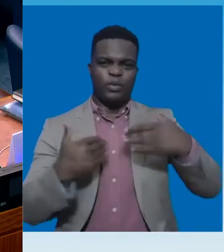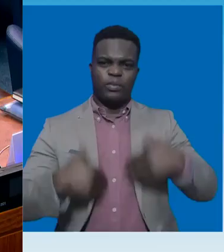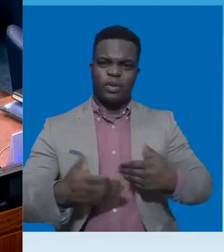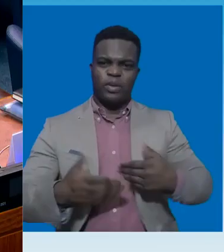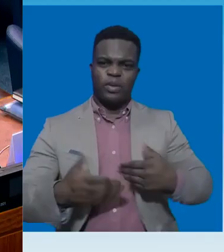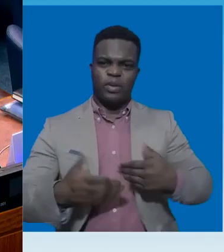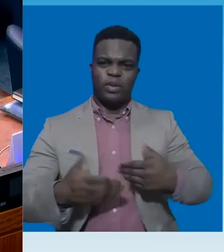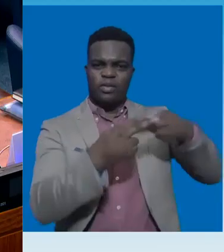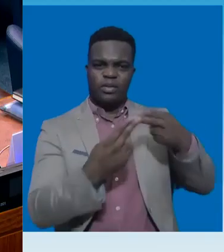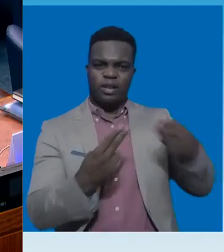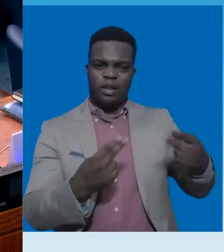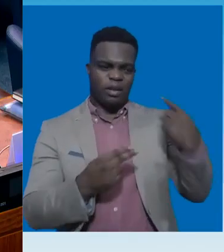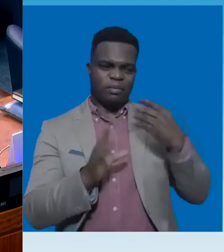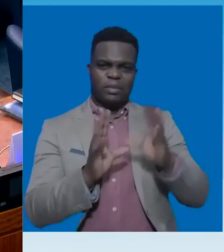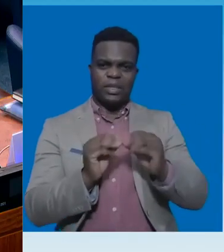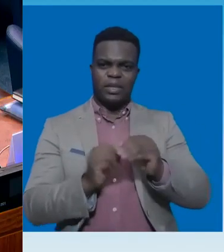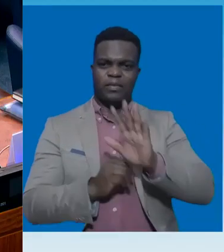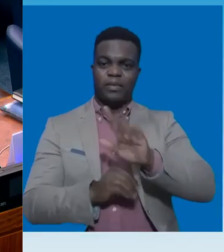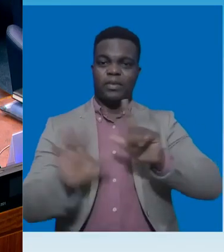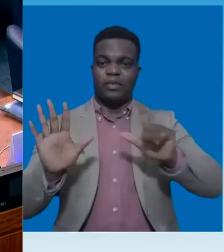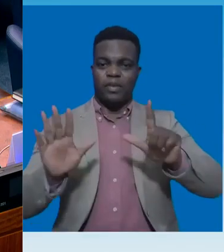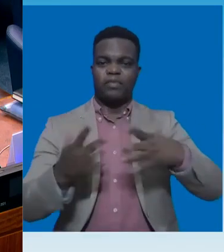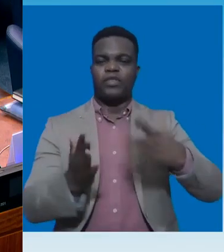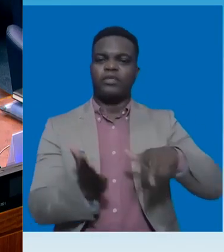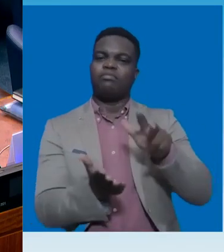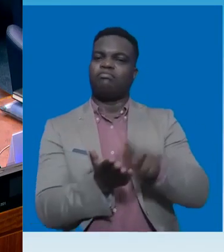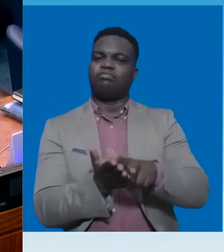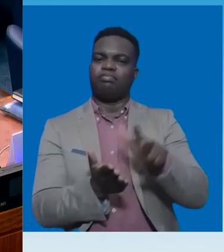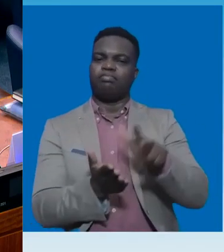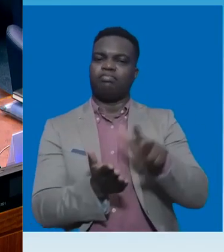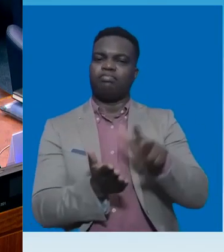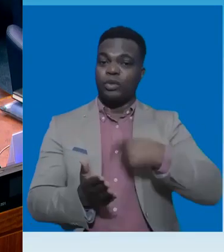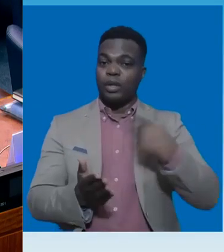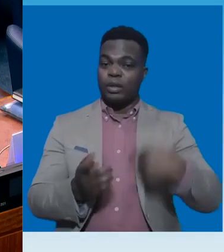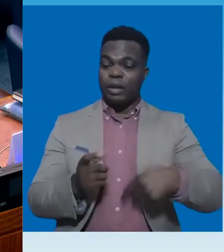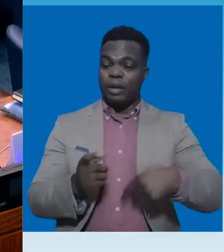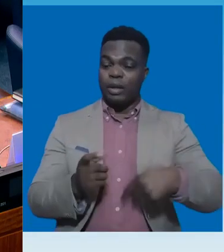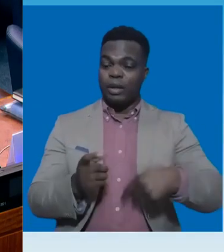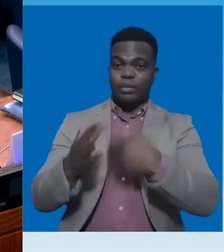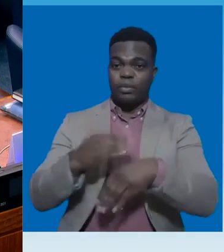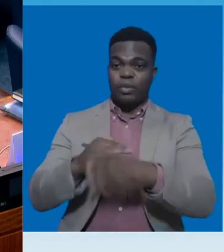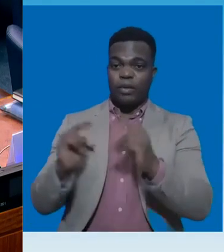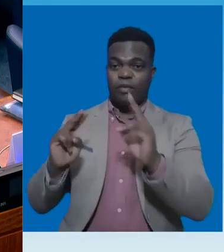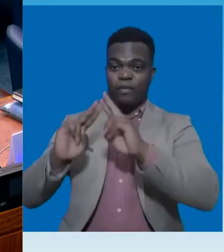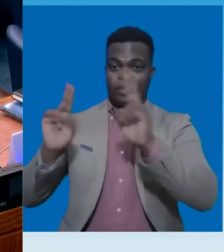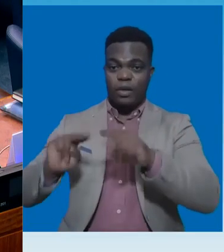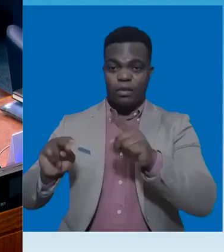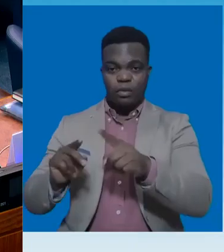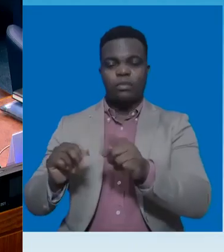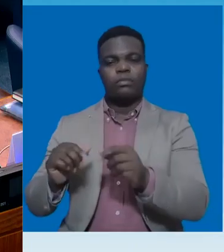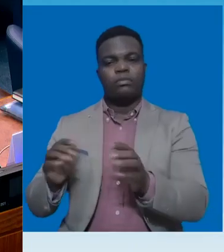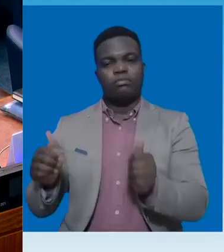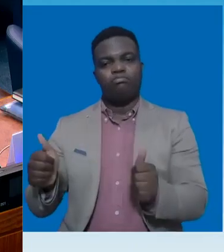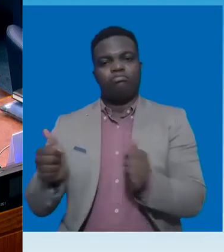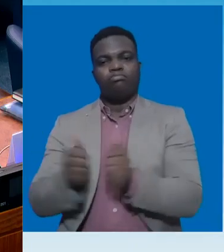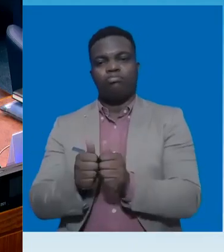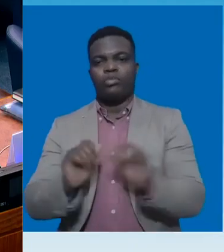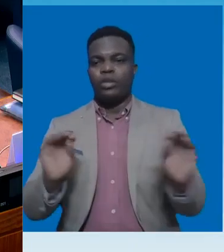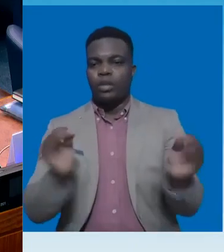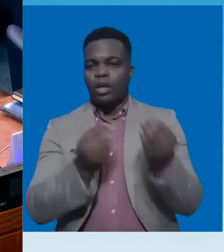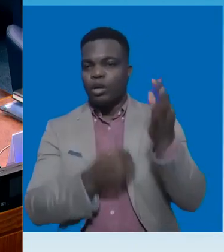Federation, together with UN ESCAP, UN Women, and UN FPA, launched an initiative to promote